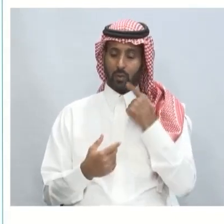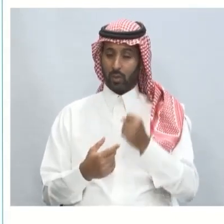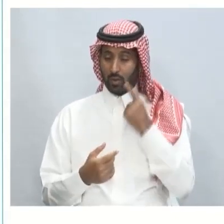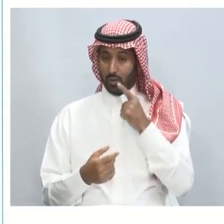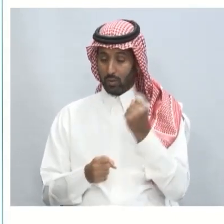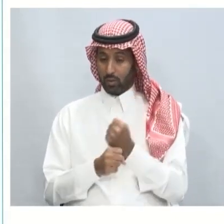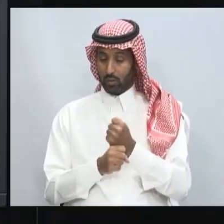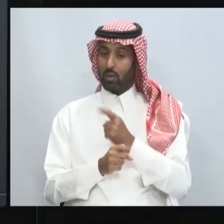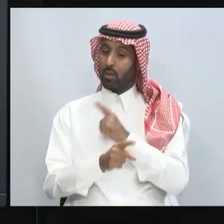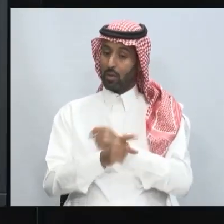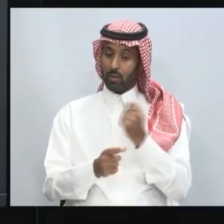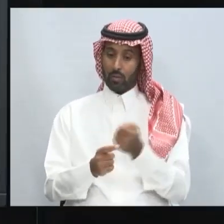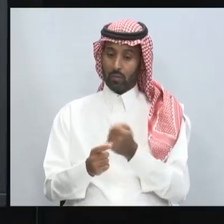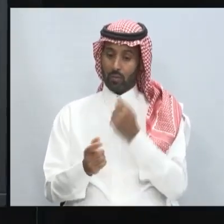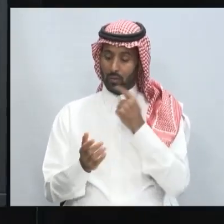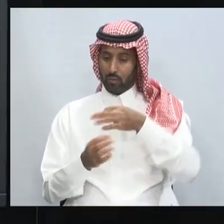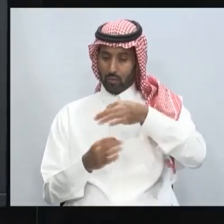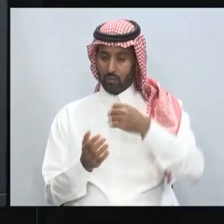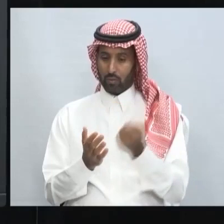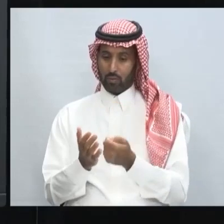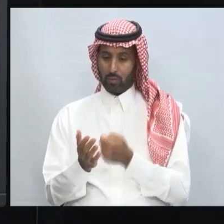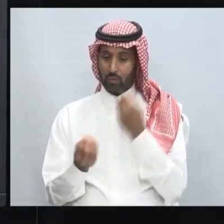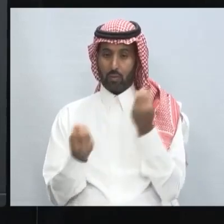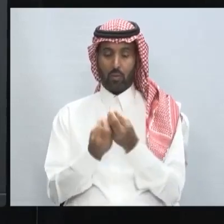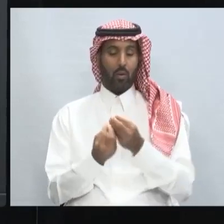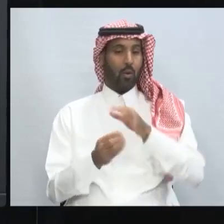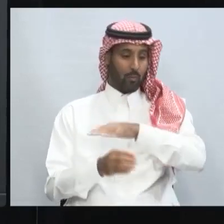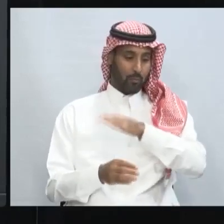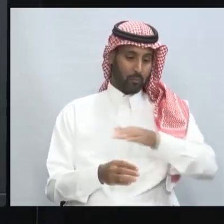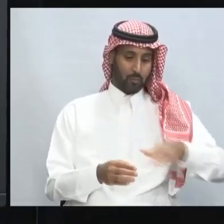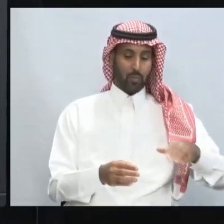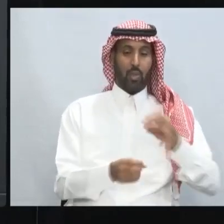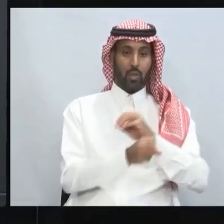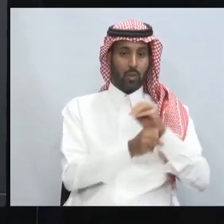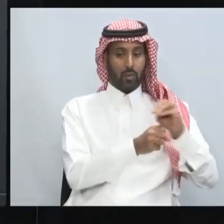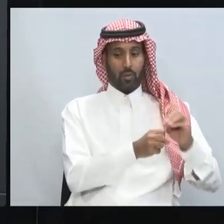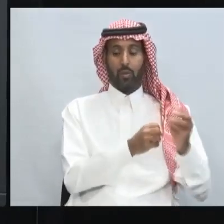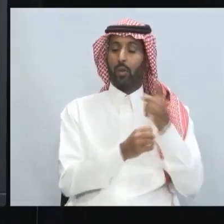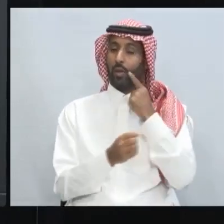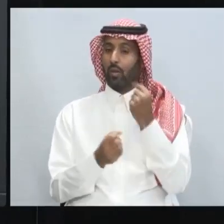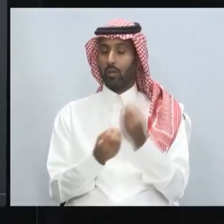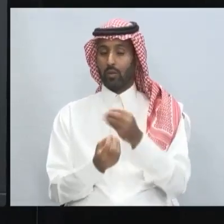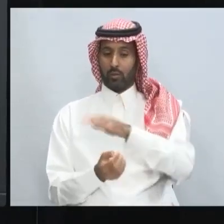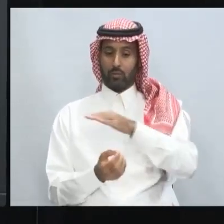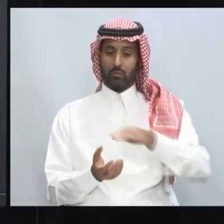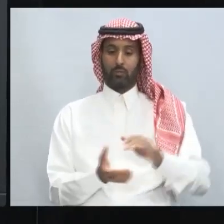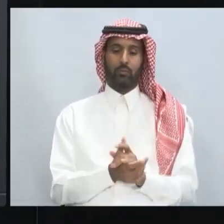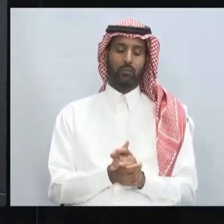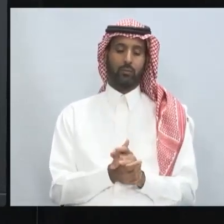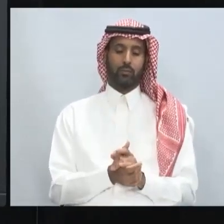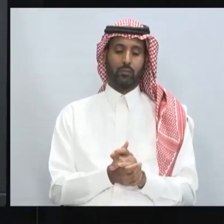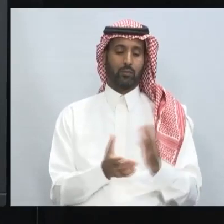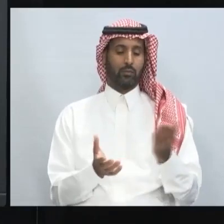who uses the pen and paper and works in education, and the people he works with are